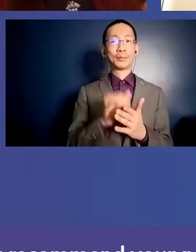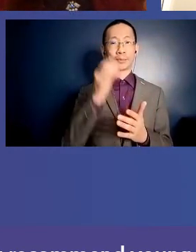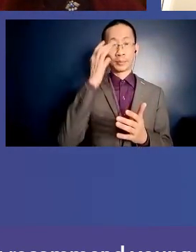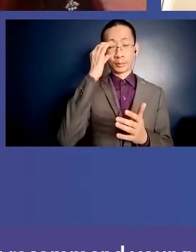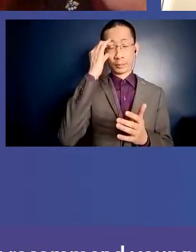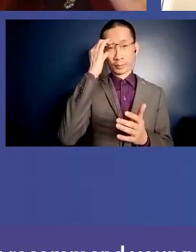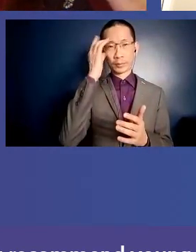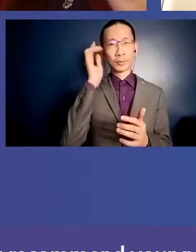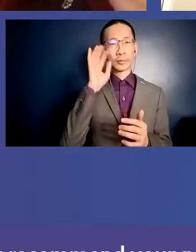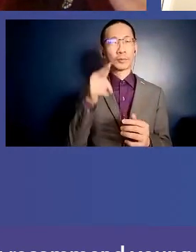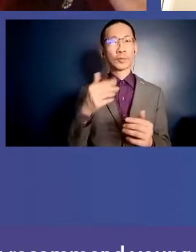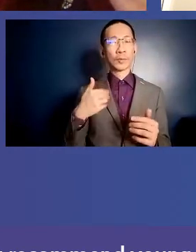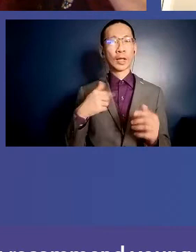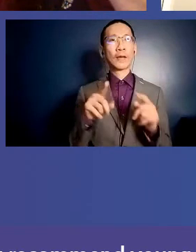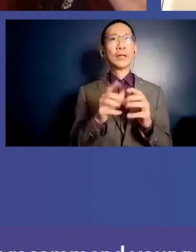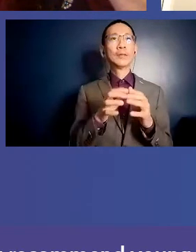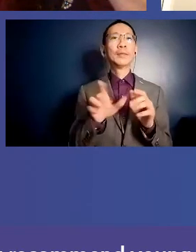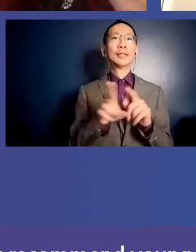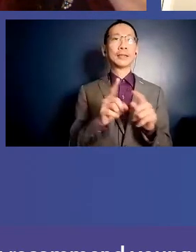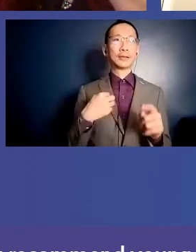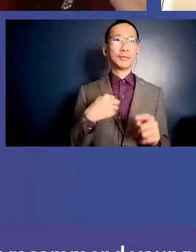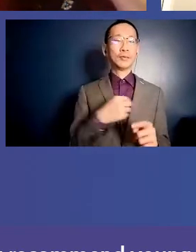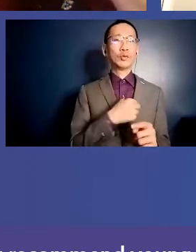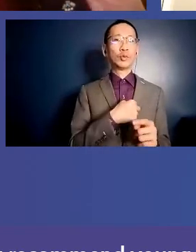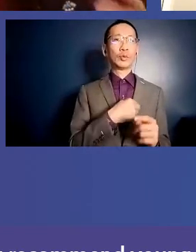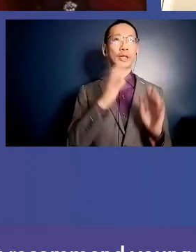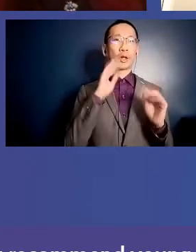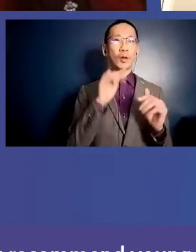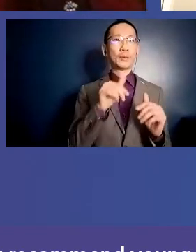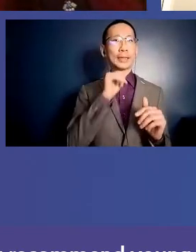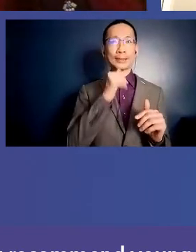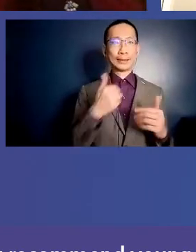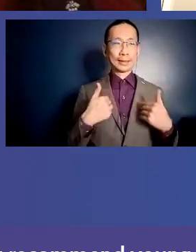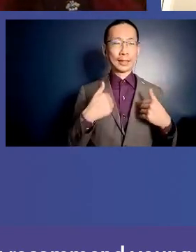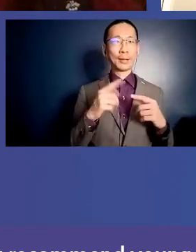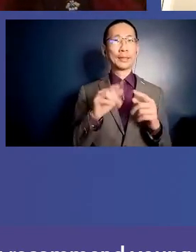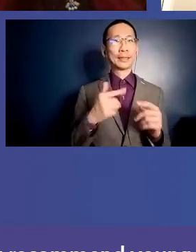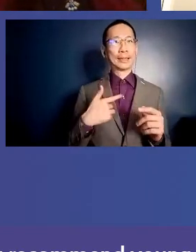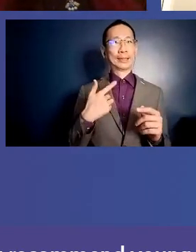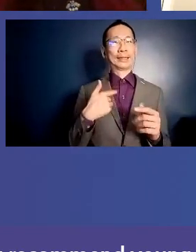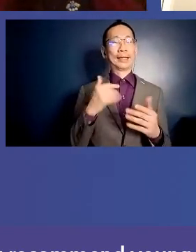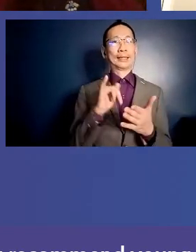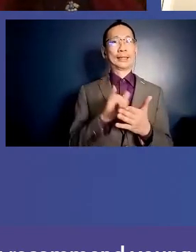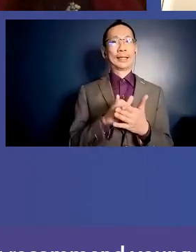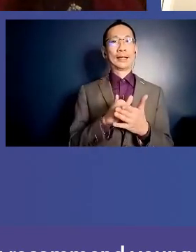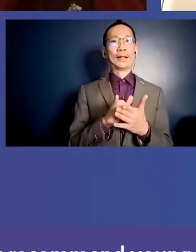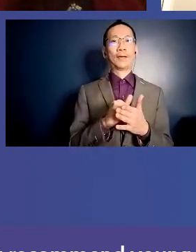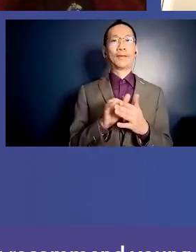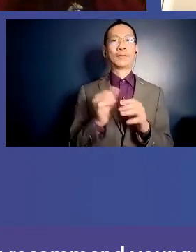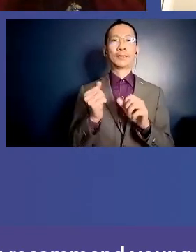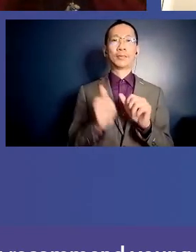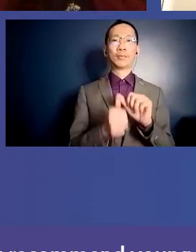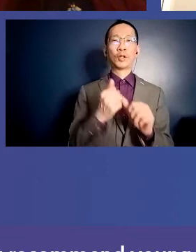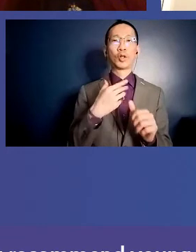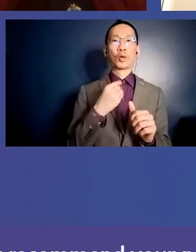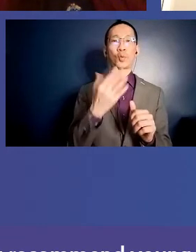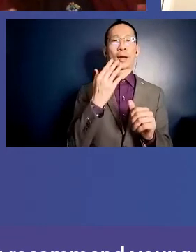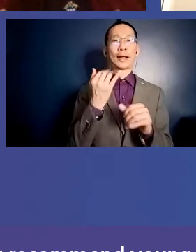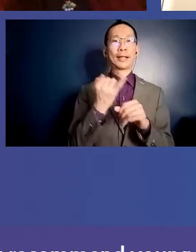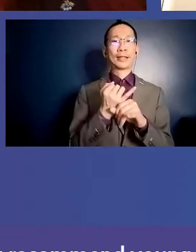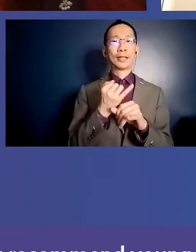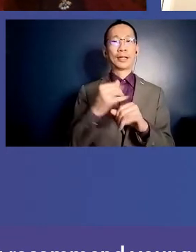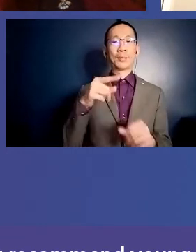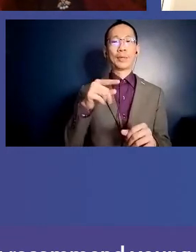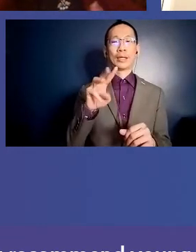you know, there is, as much as we hope that there isn't, the sense of the predominantly white institution, PWI path,